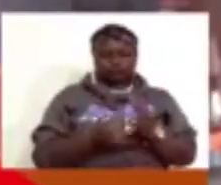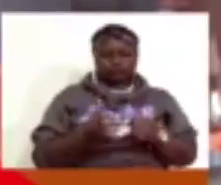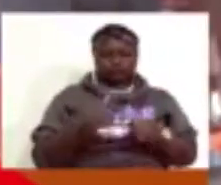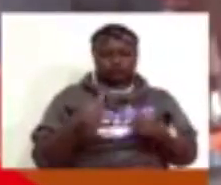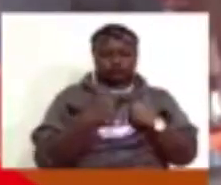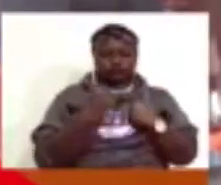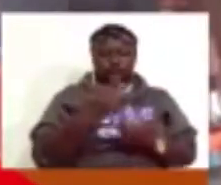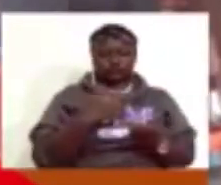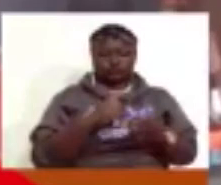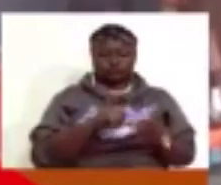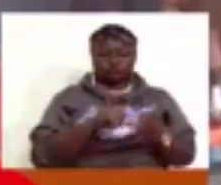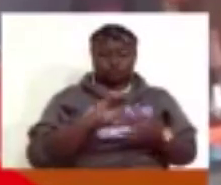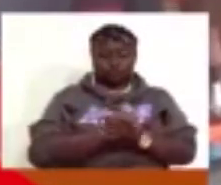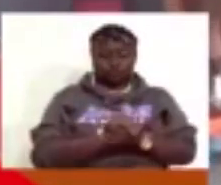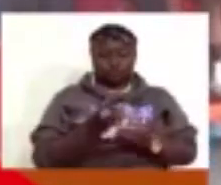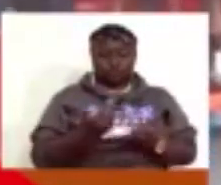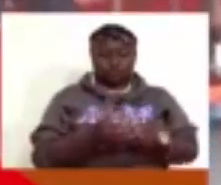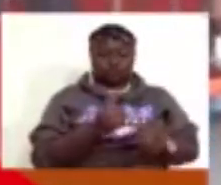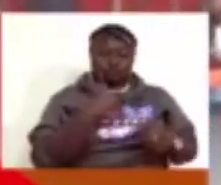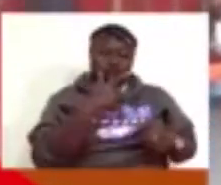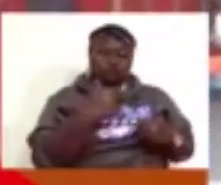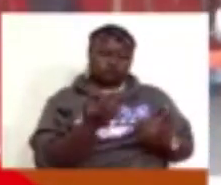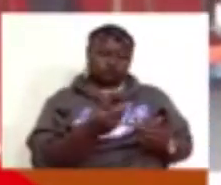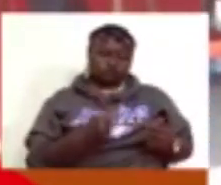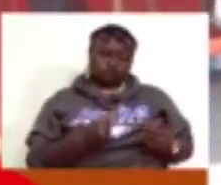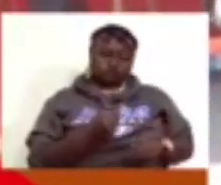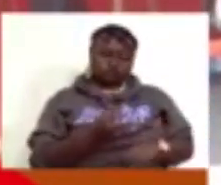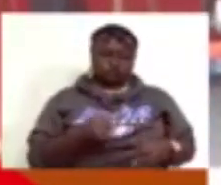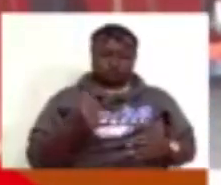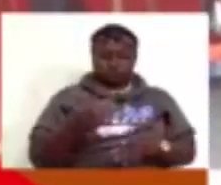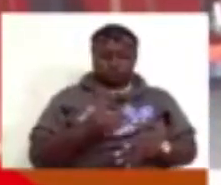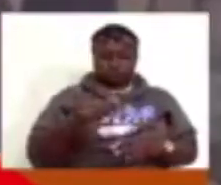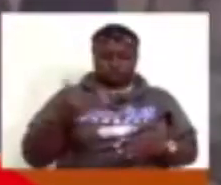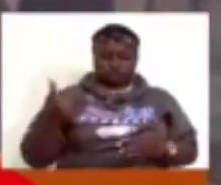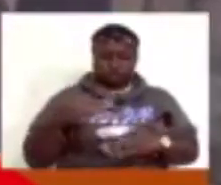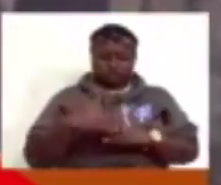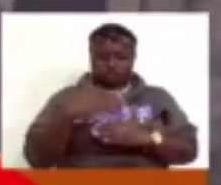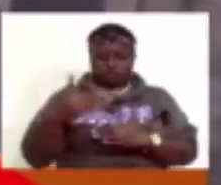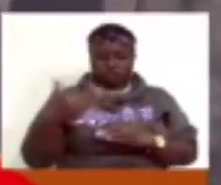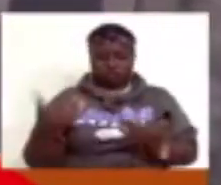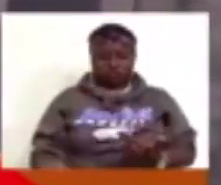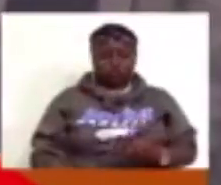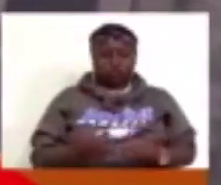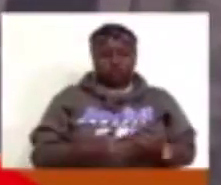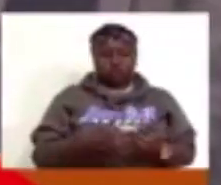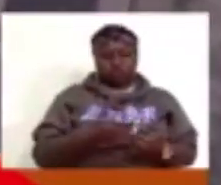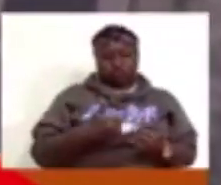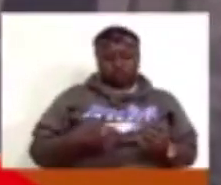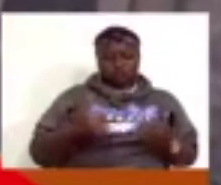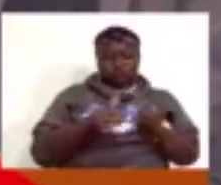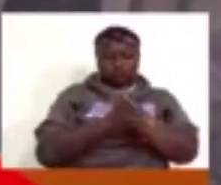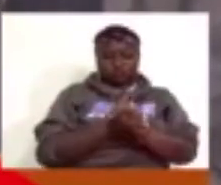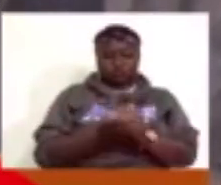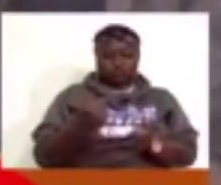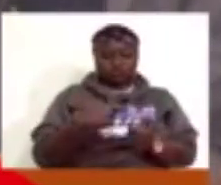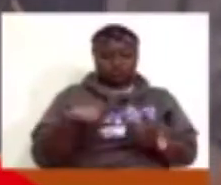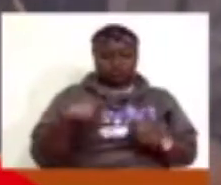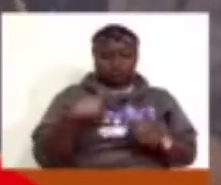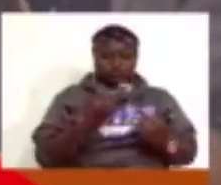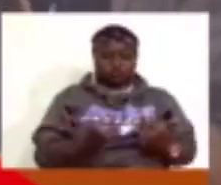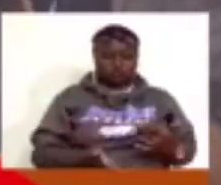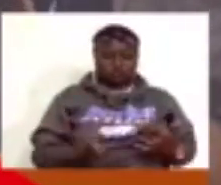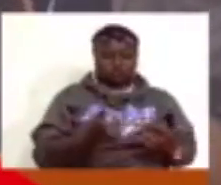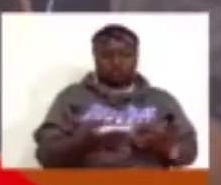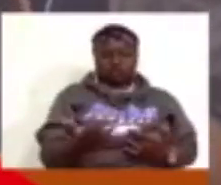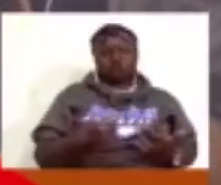na gwĩthegea kĩama-inĩ kĩa Jubilee kumana na ũkinyanĩria wa matua mamwe marĩa marakinyanĩrio kĩama-inĩ gĩkĩ na rĩu rũrĩrĩ rwa